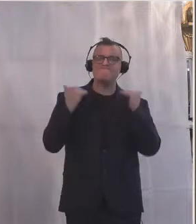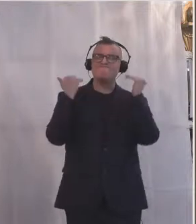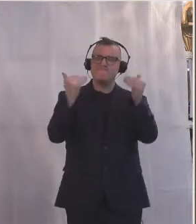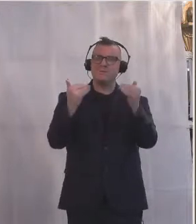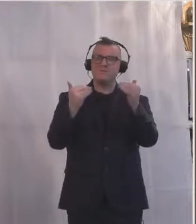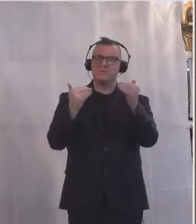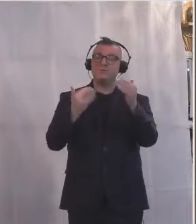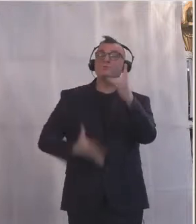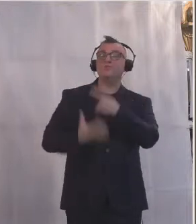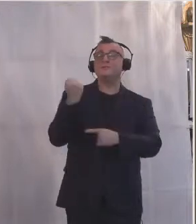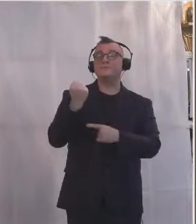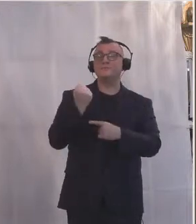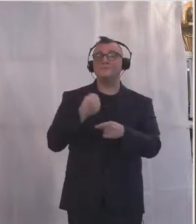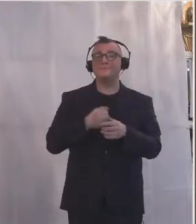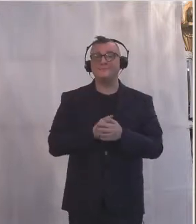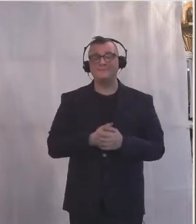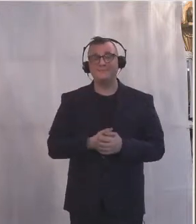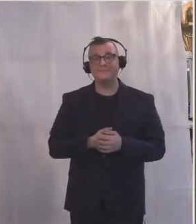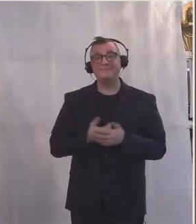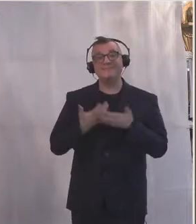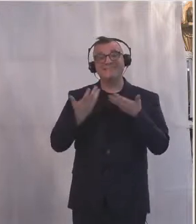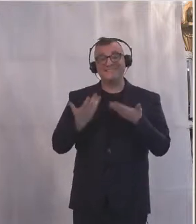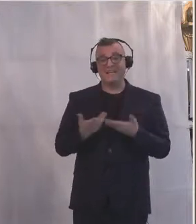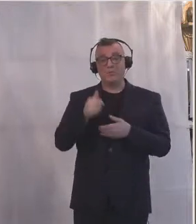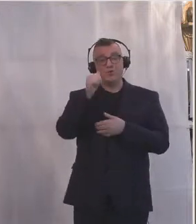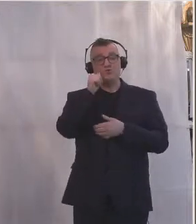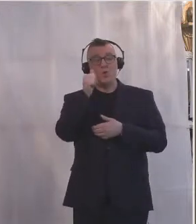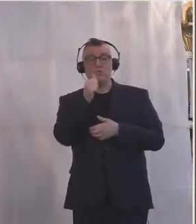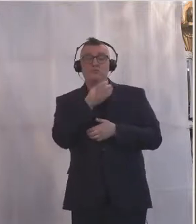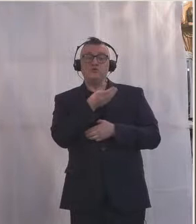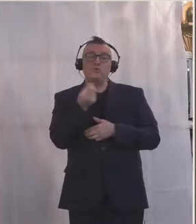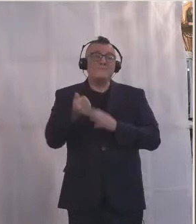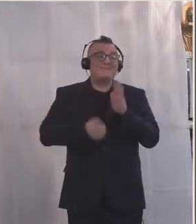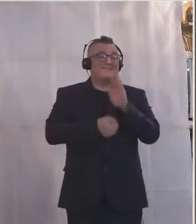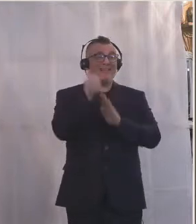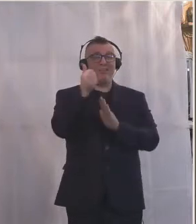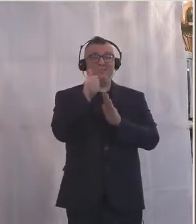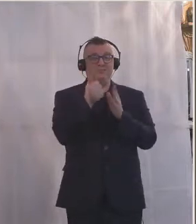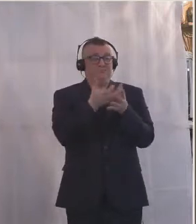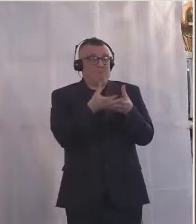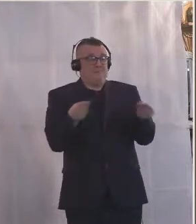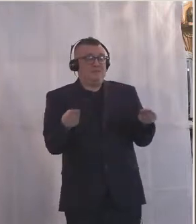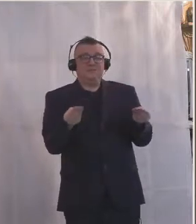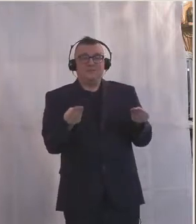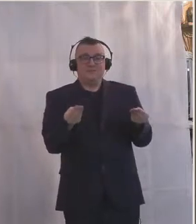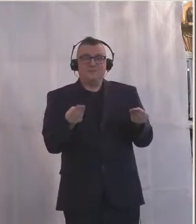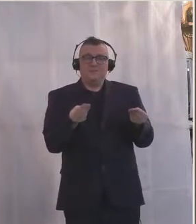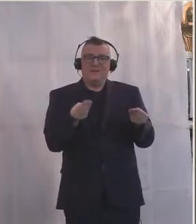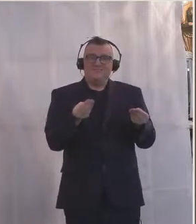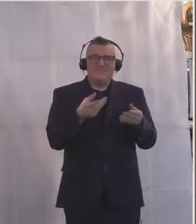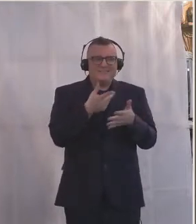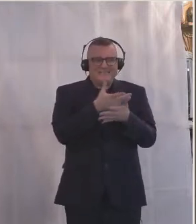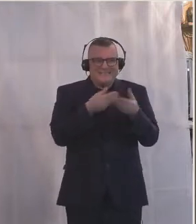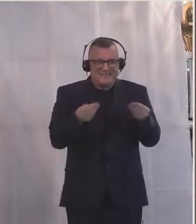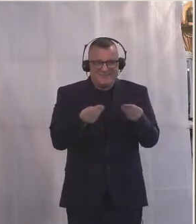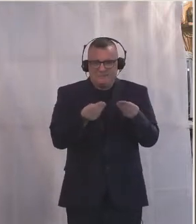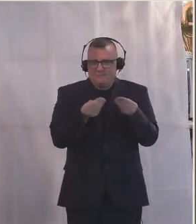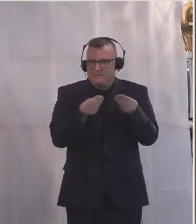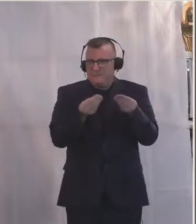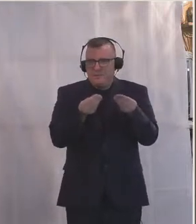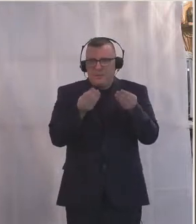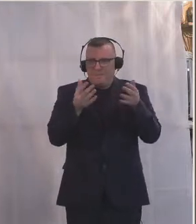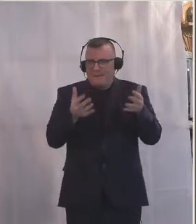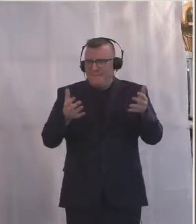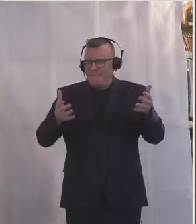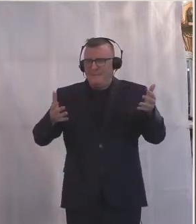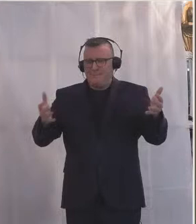ambitions. Today, we have a skills gap. That skills gap actually is increasing, and in fact, the more successful we all are, the